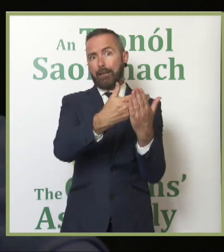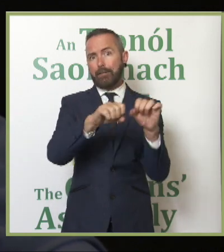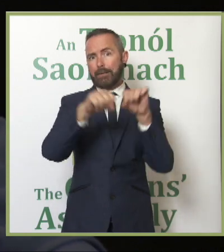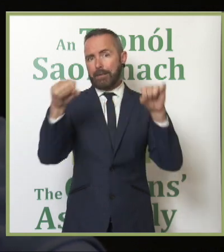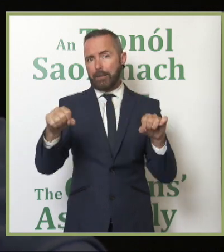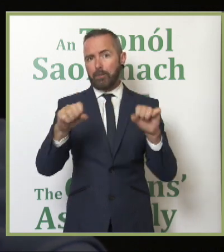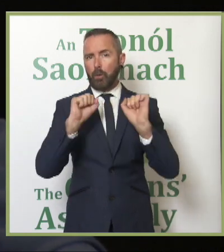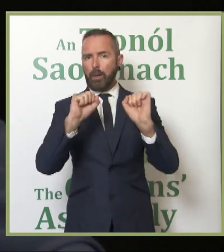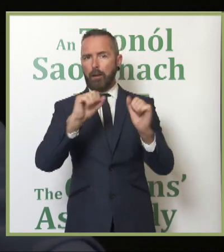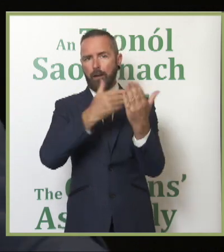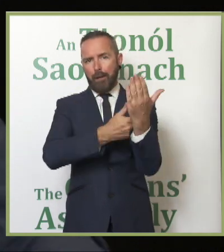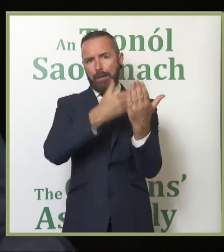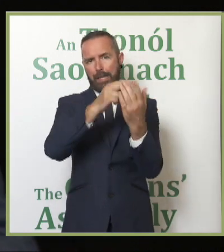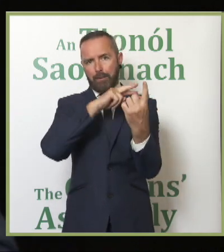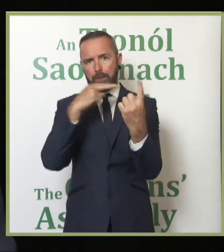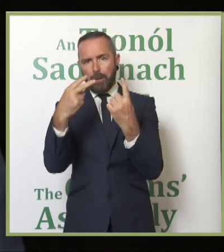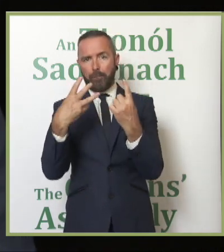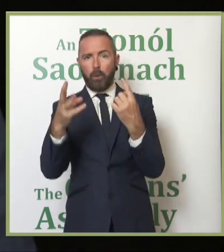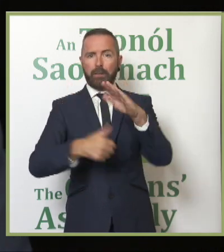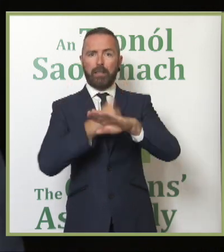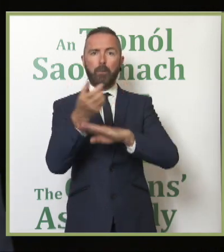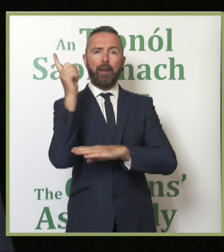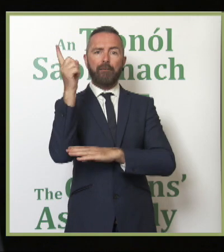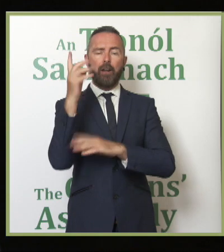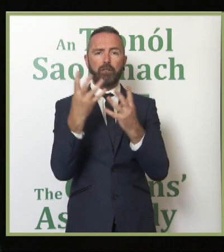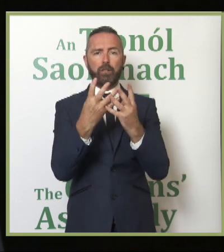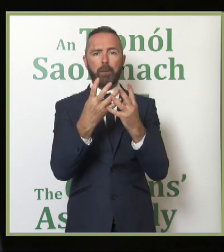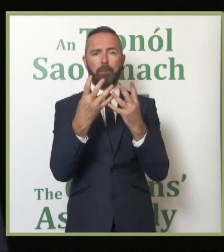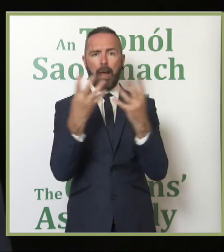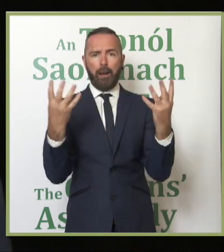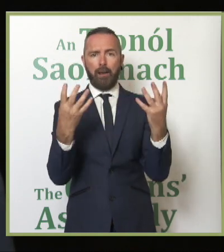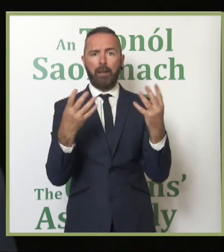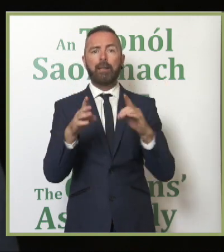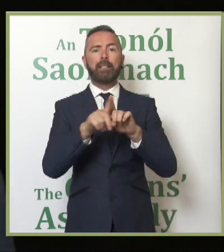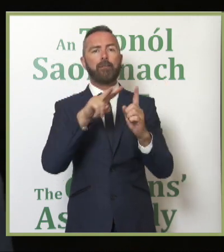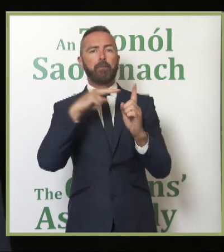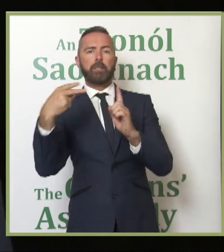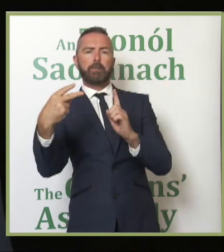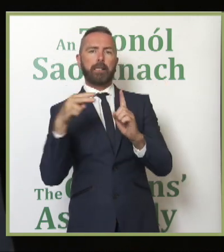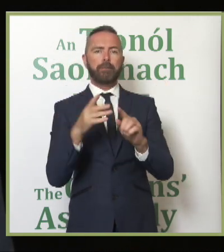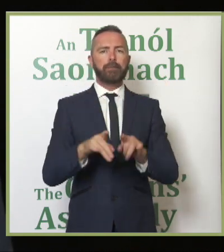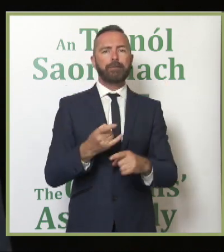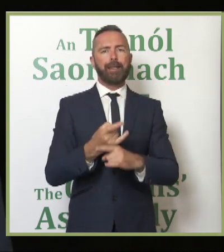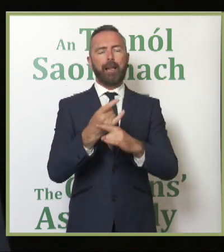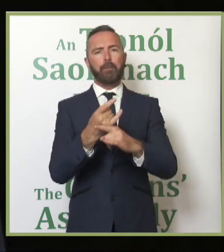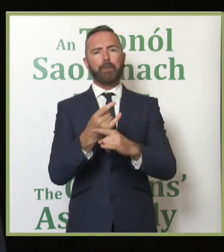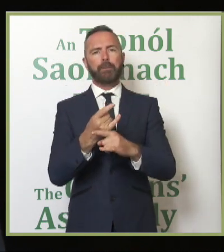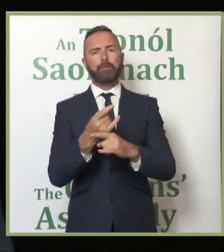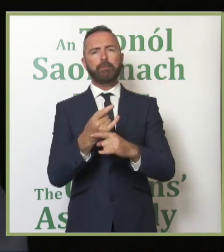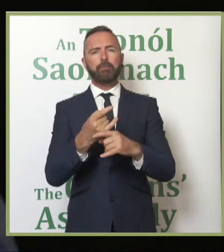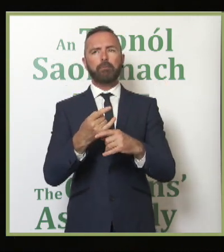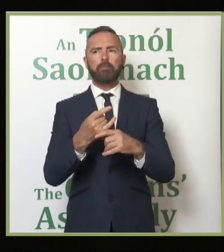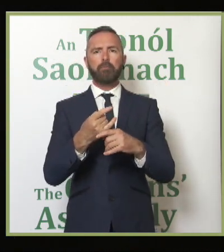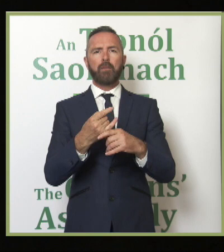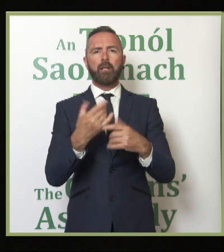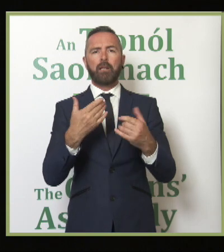establishing a legal advisory panel with different legal perspectives in that process to help us bring what we're trying to